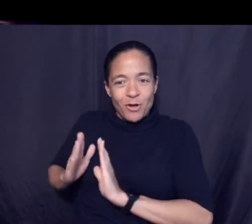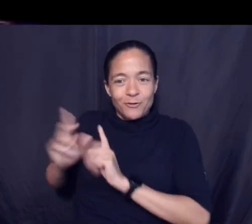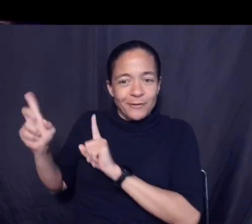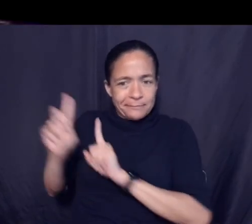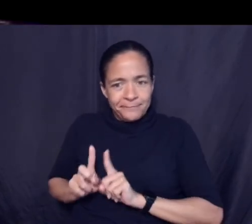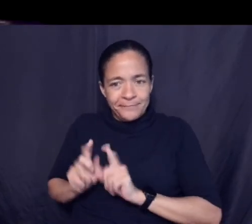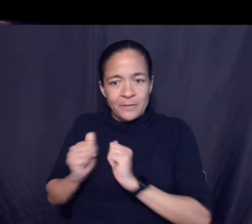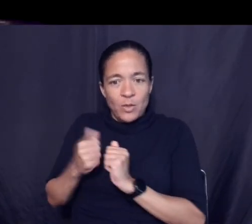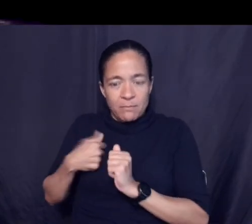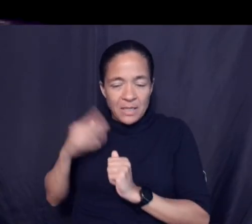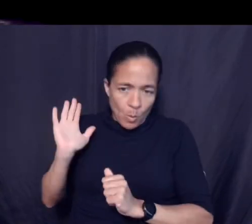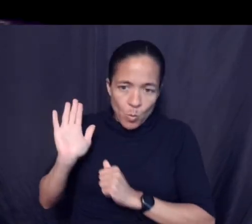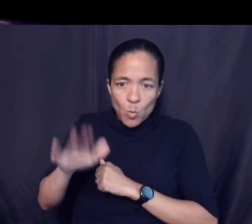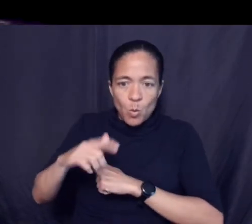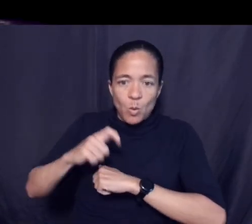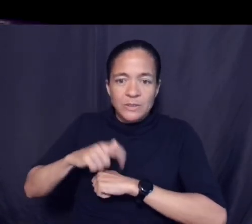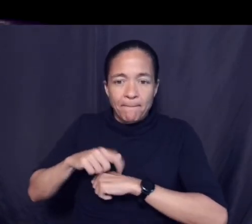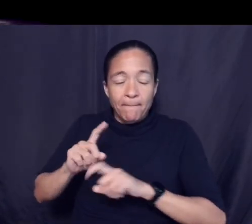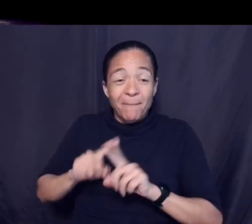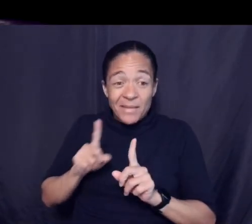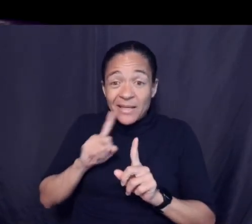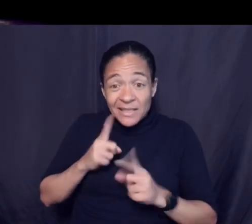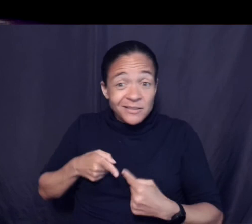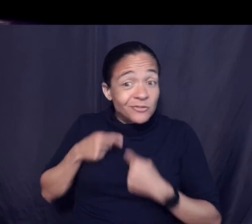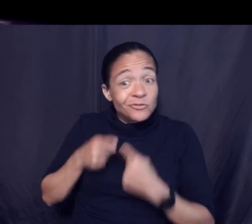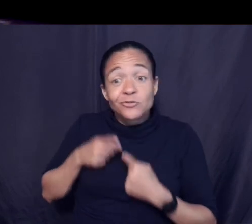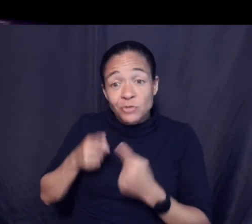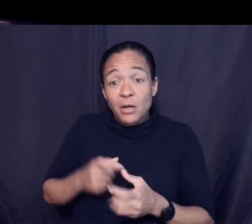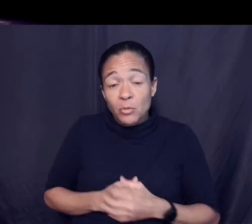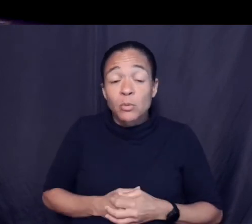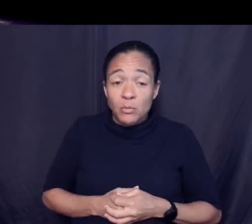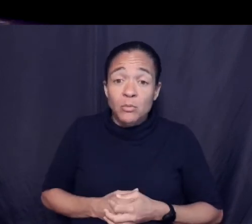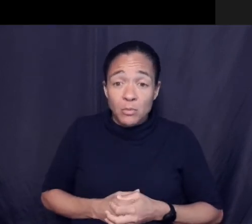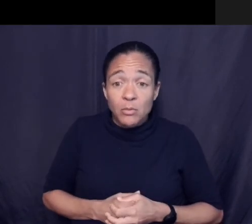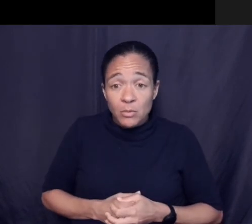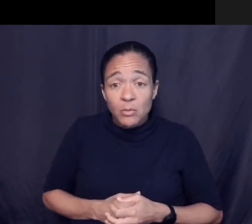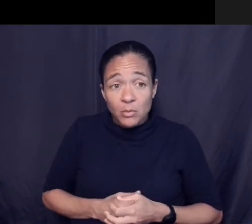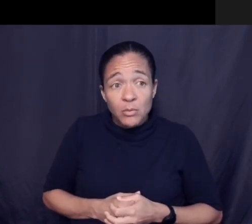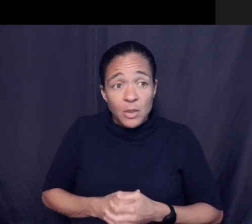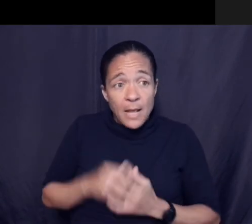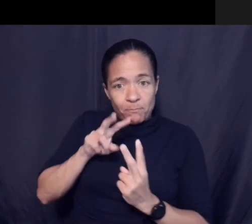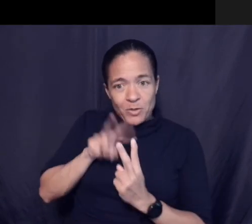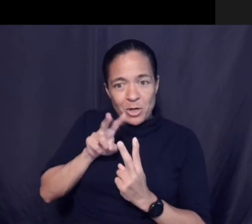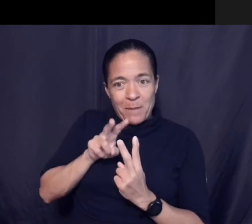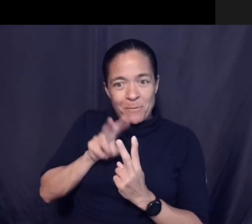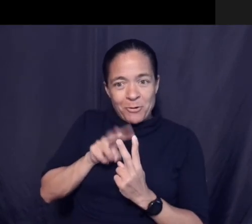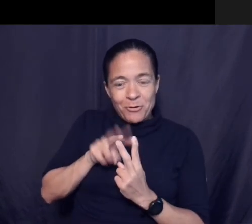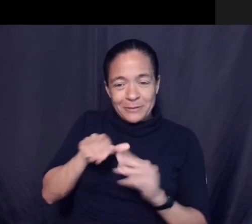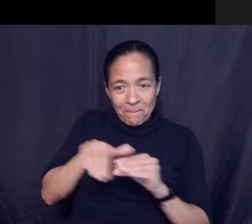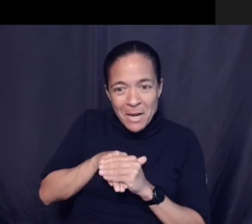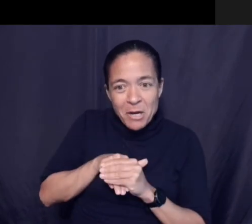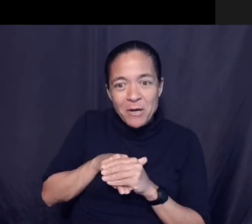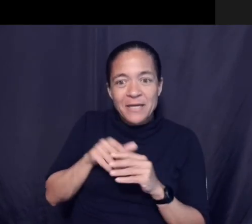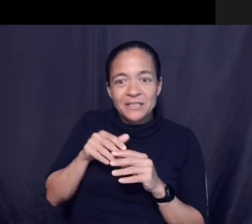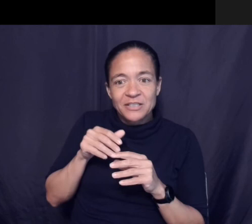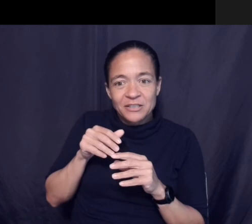been right there next to me this entire time, but it's been really hard. It's hard on couples, it's hard